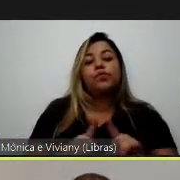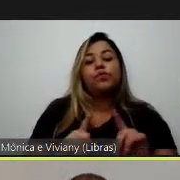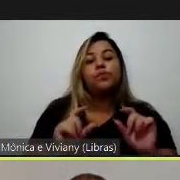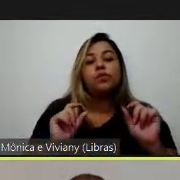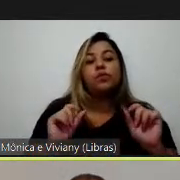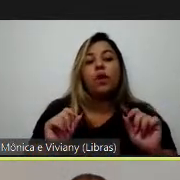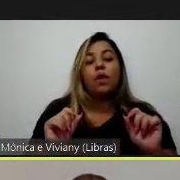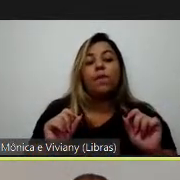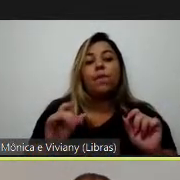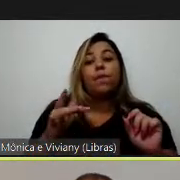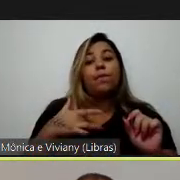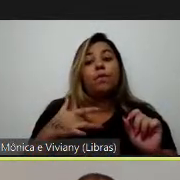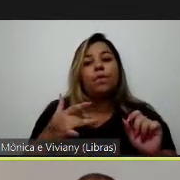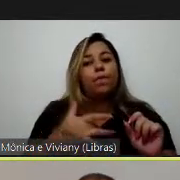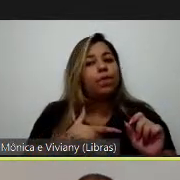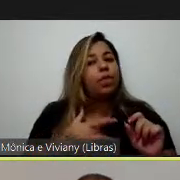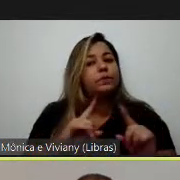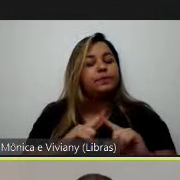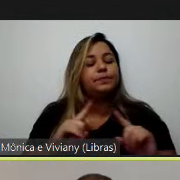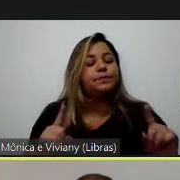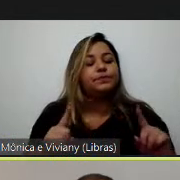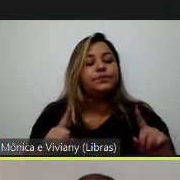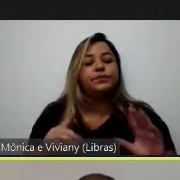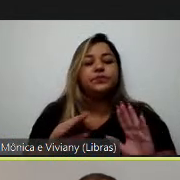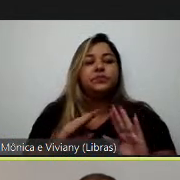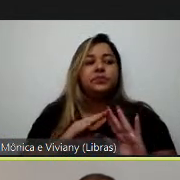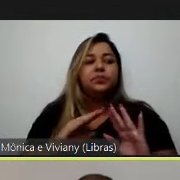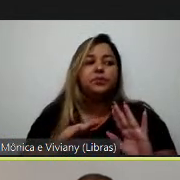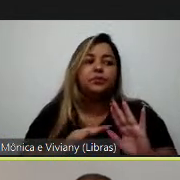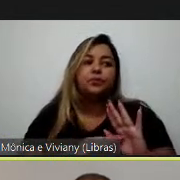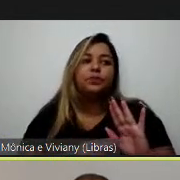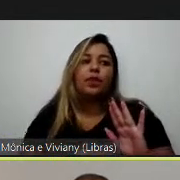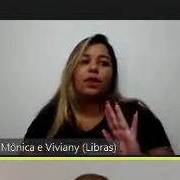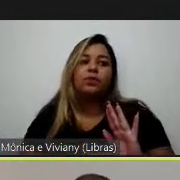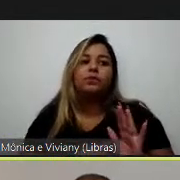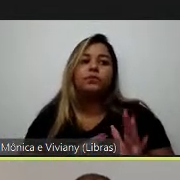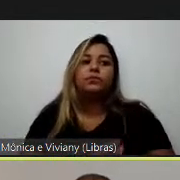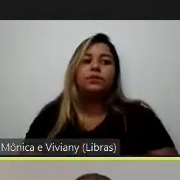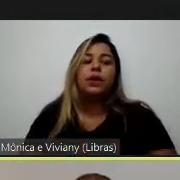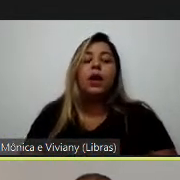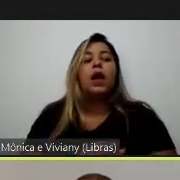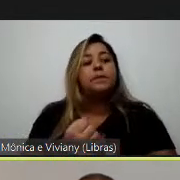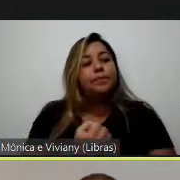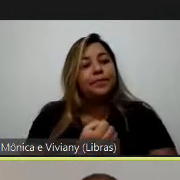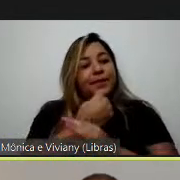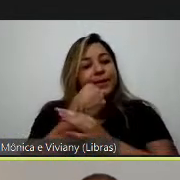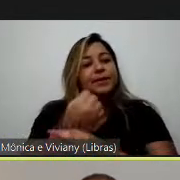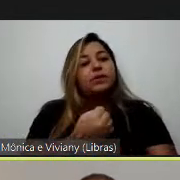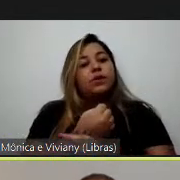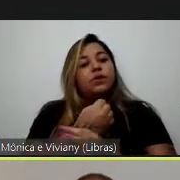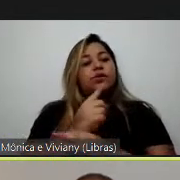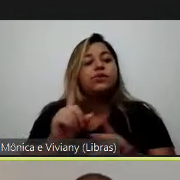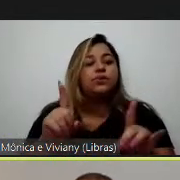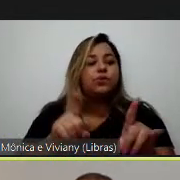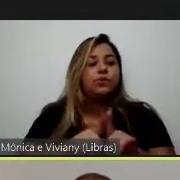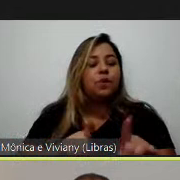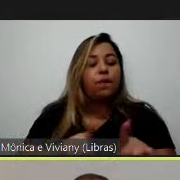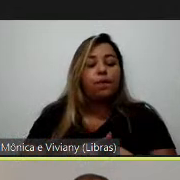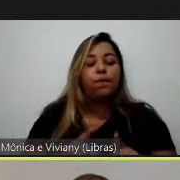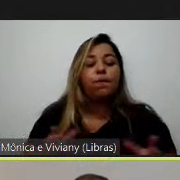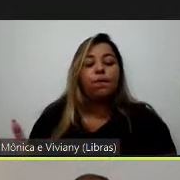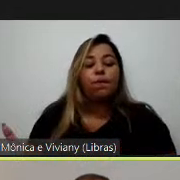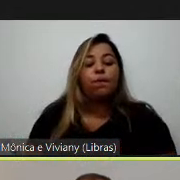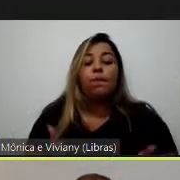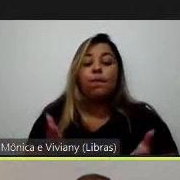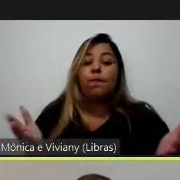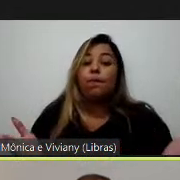social cohesion and communality in the production and consumption of food, for example, community